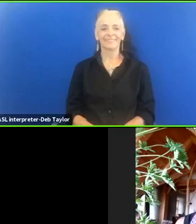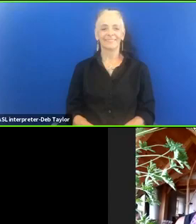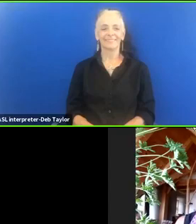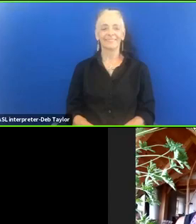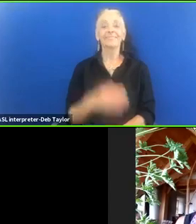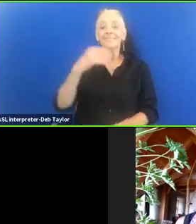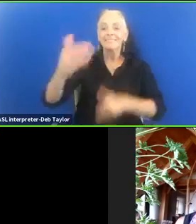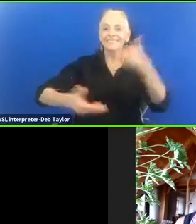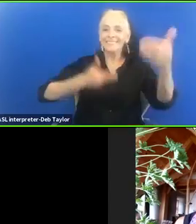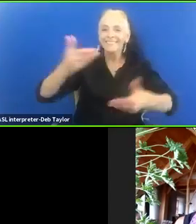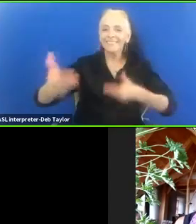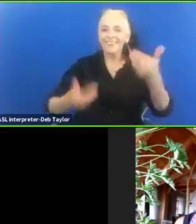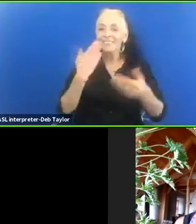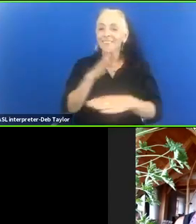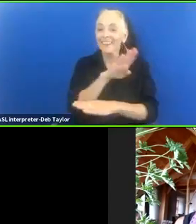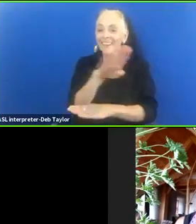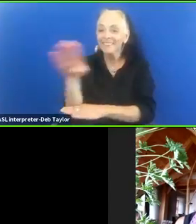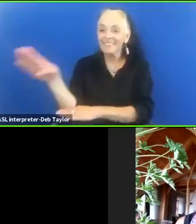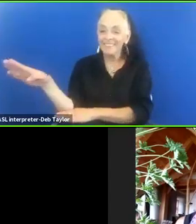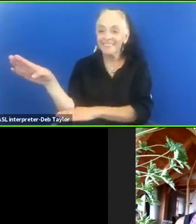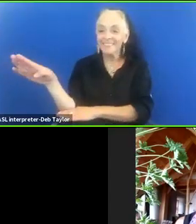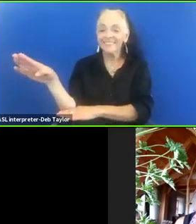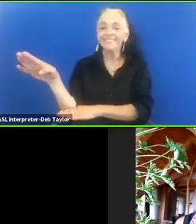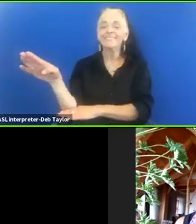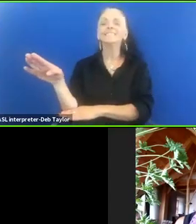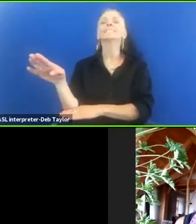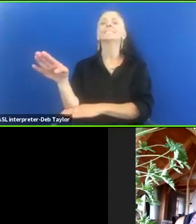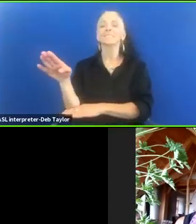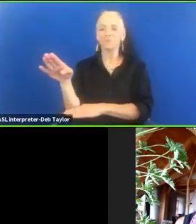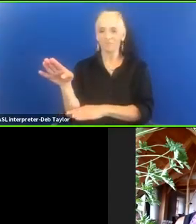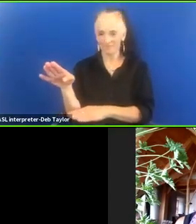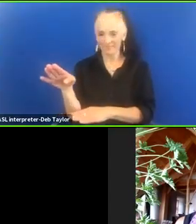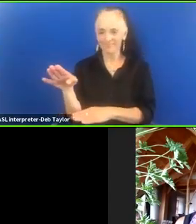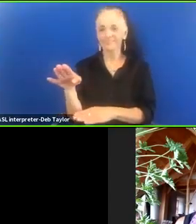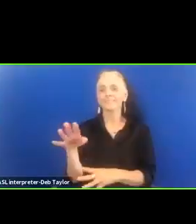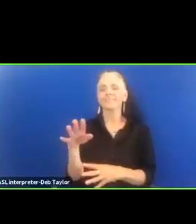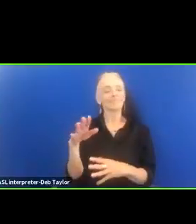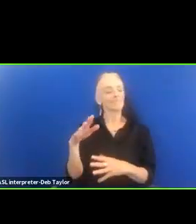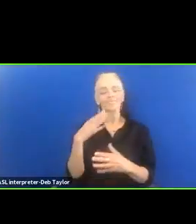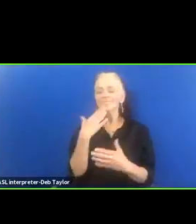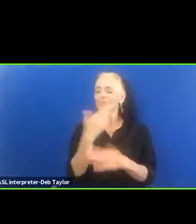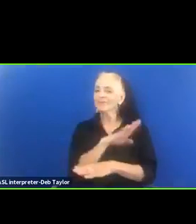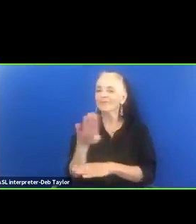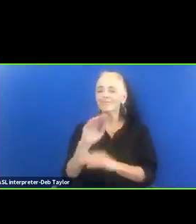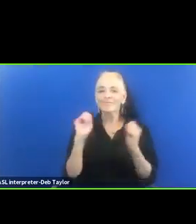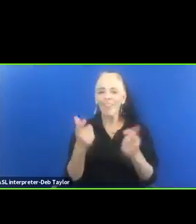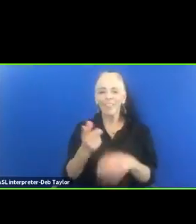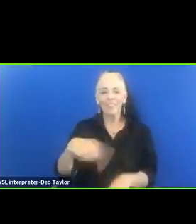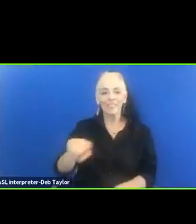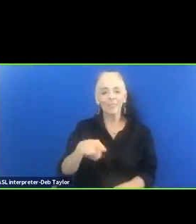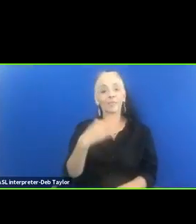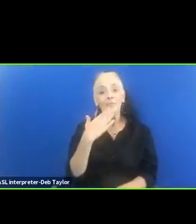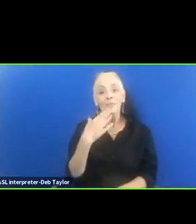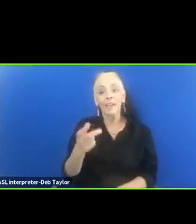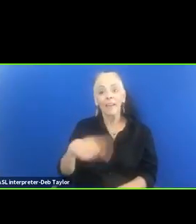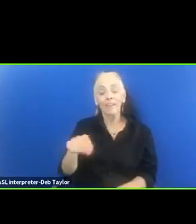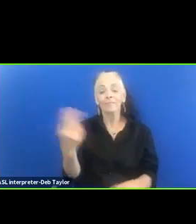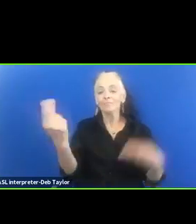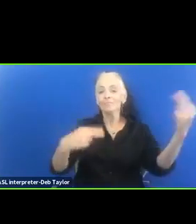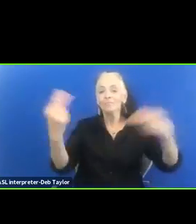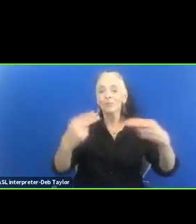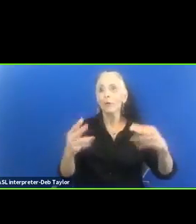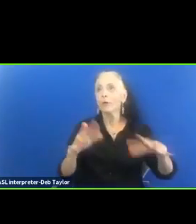Welcome, welcome. Good afternoon, everyone. Buenas tardes to each and every one of you. We'd like to thank you for joining us today from wherever